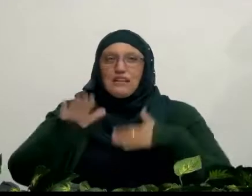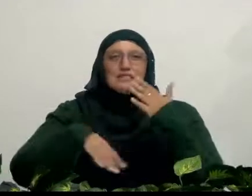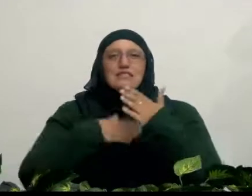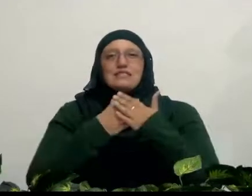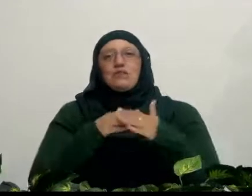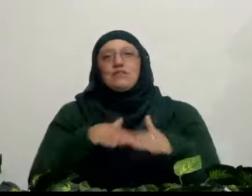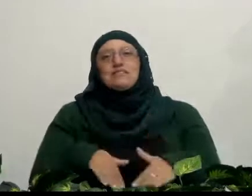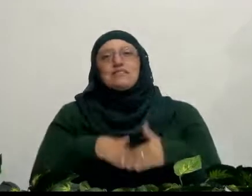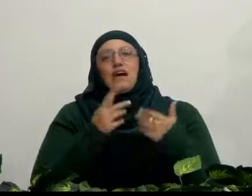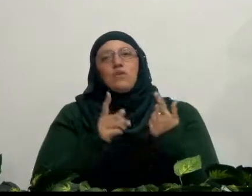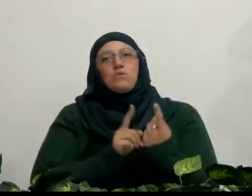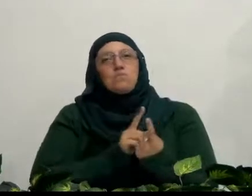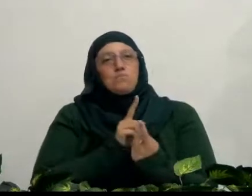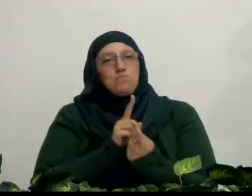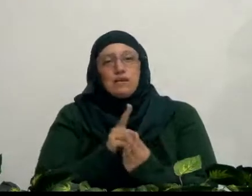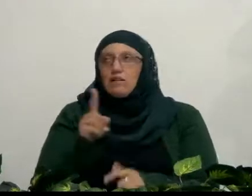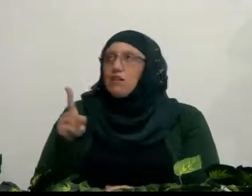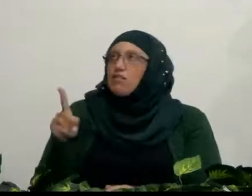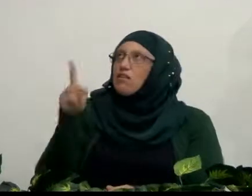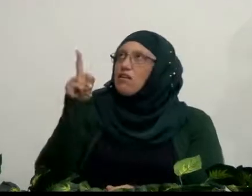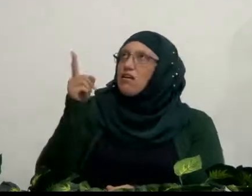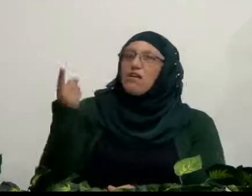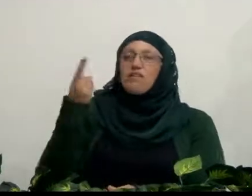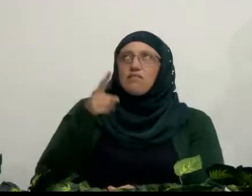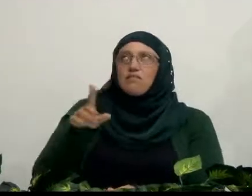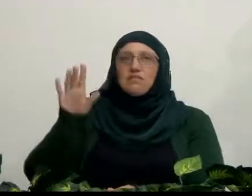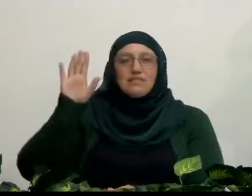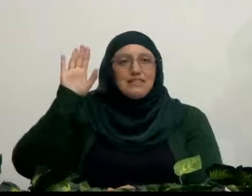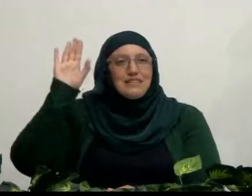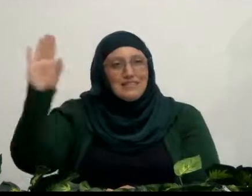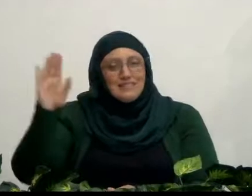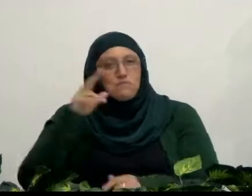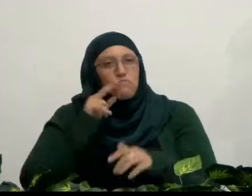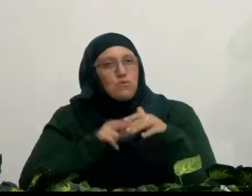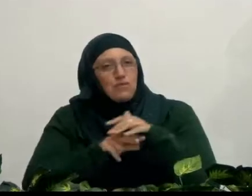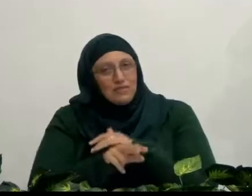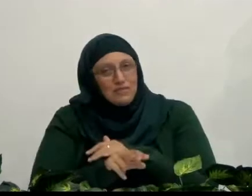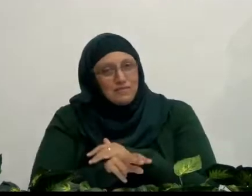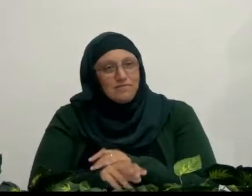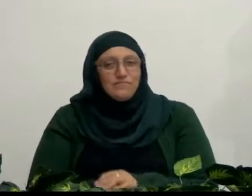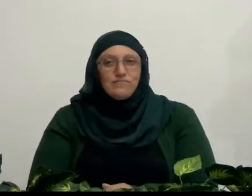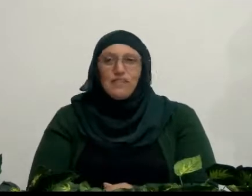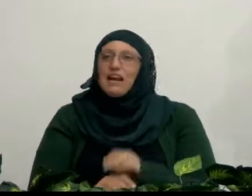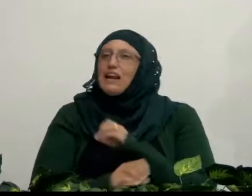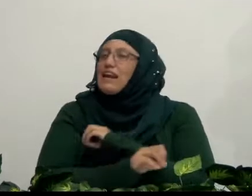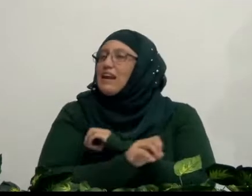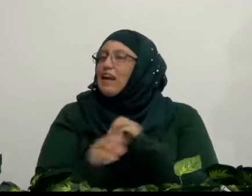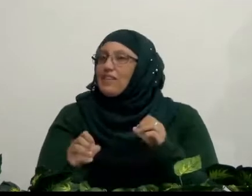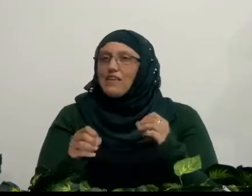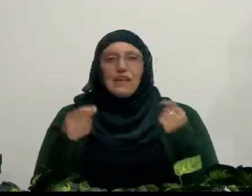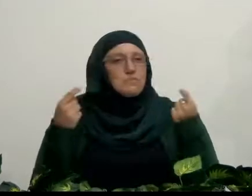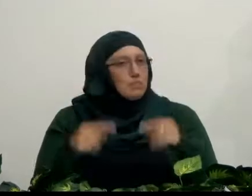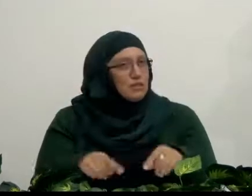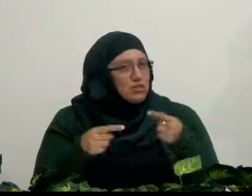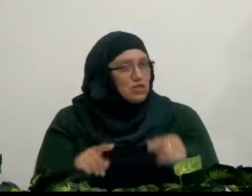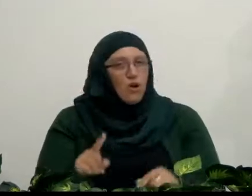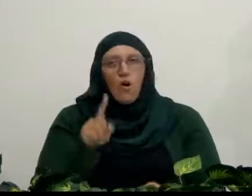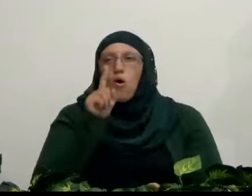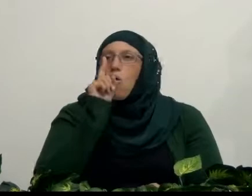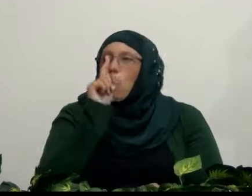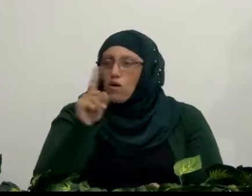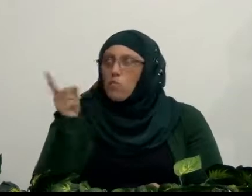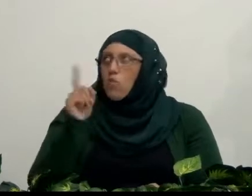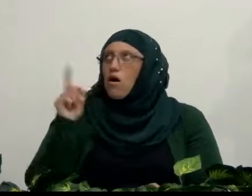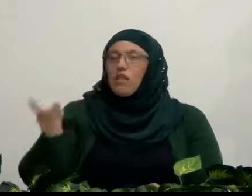you meet Allah and his messenger. Nothing is permissible except what is deemed by Allah,